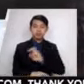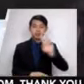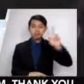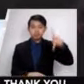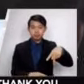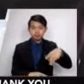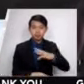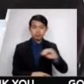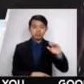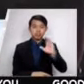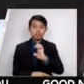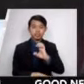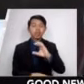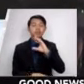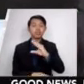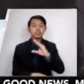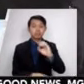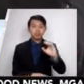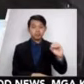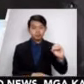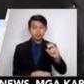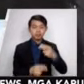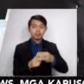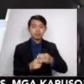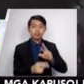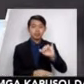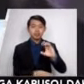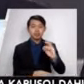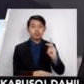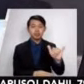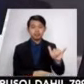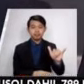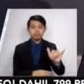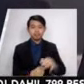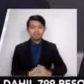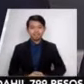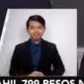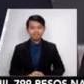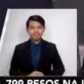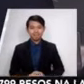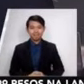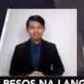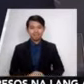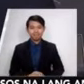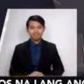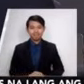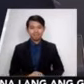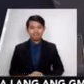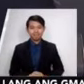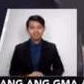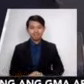COO Ricky Escudero Katibog. Nelson Canlas, nagbabalita para sa GMA Integrated News.